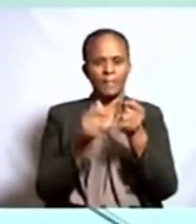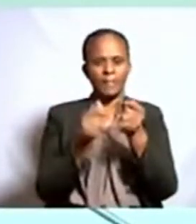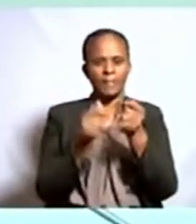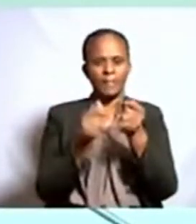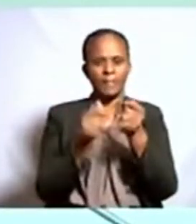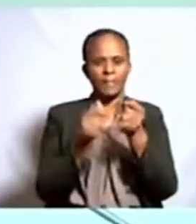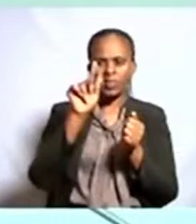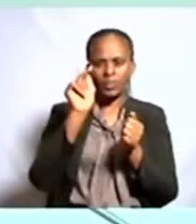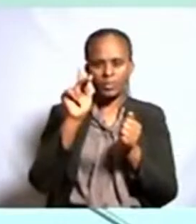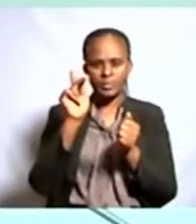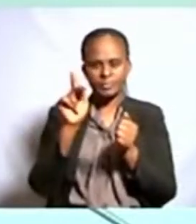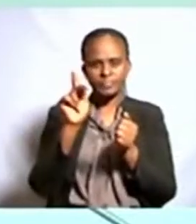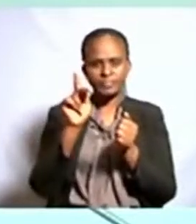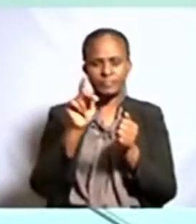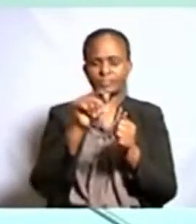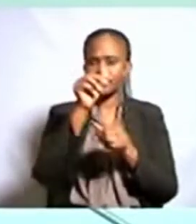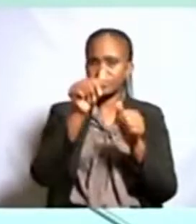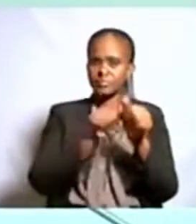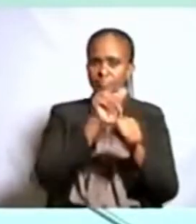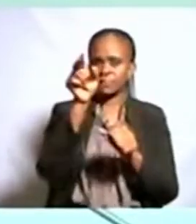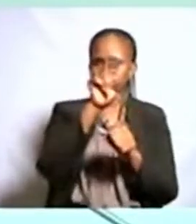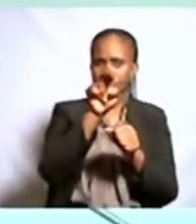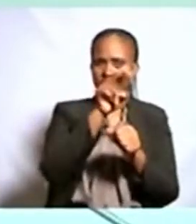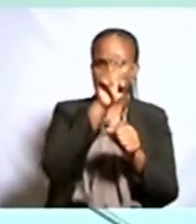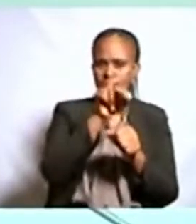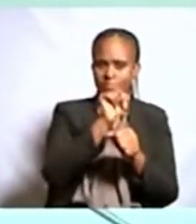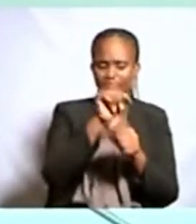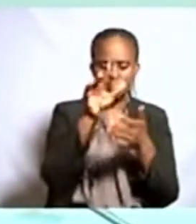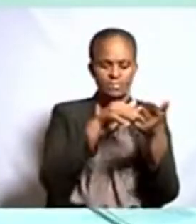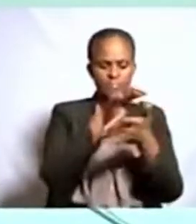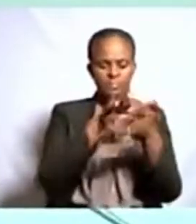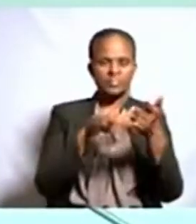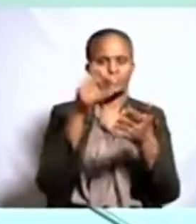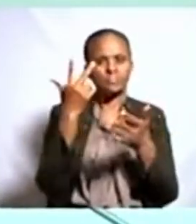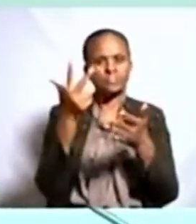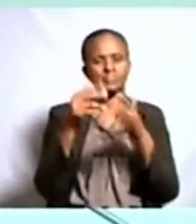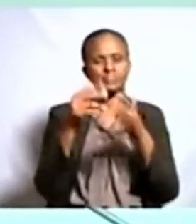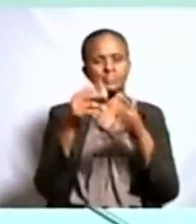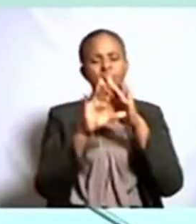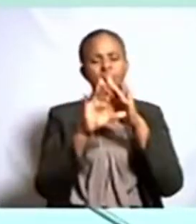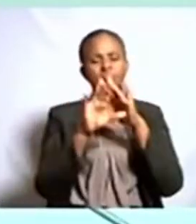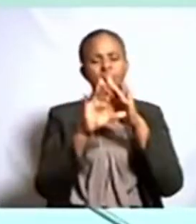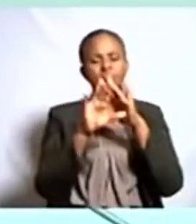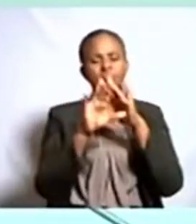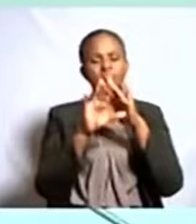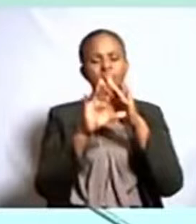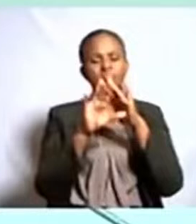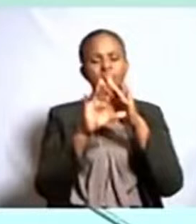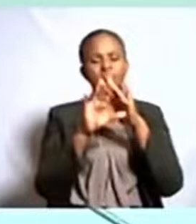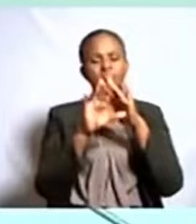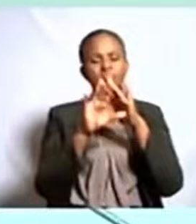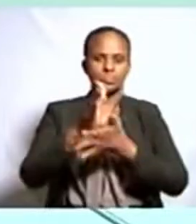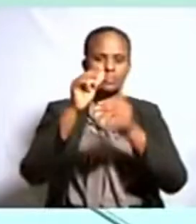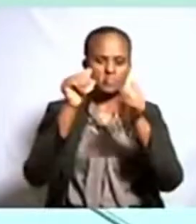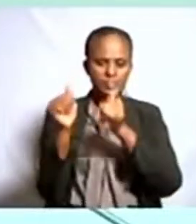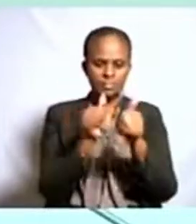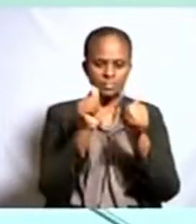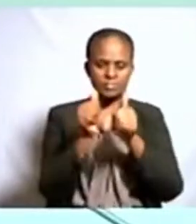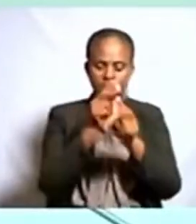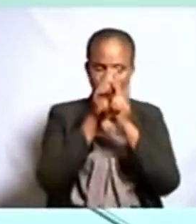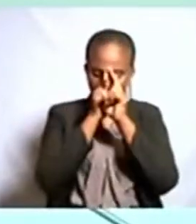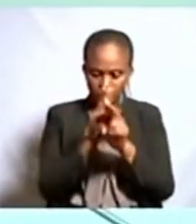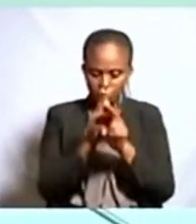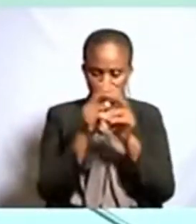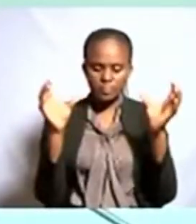20 kwacha per dollar. See table 3 below. Corrective action. I wish to inform the Honorable